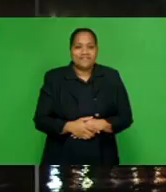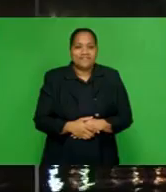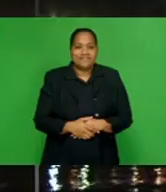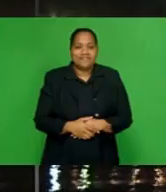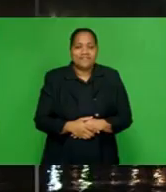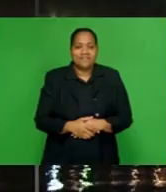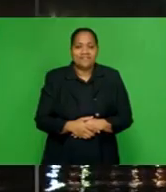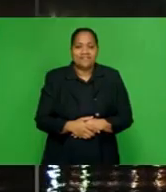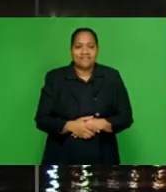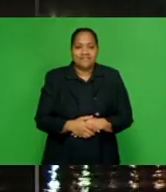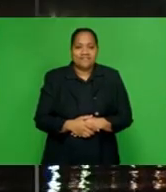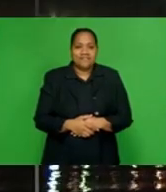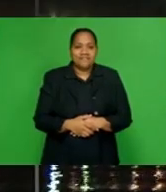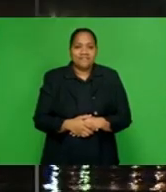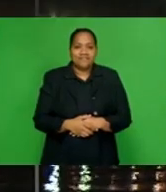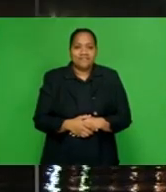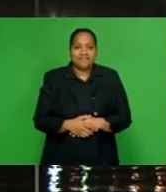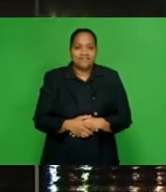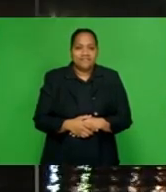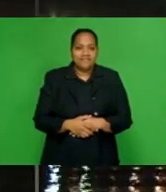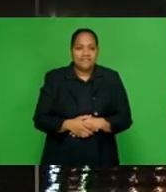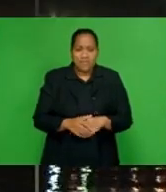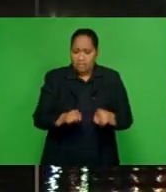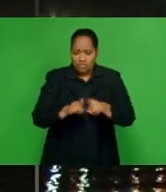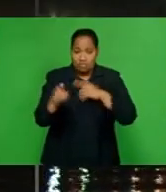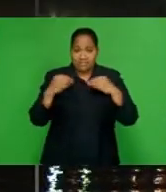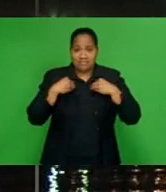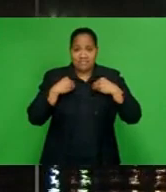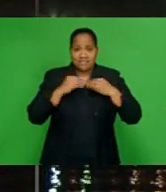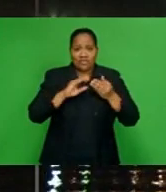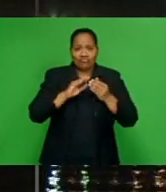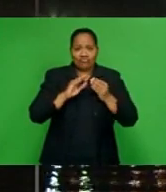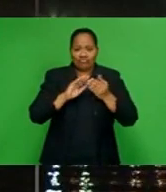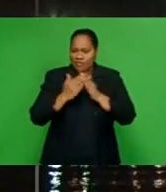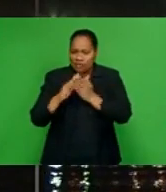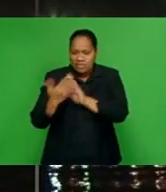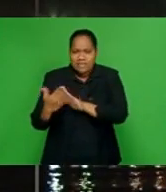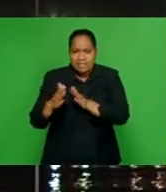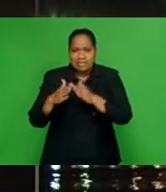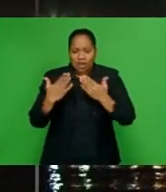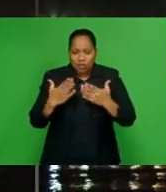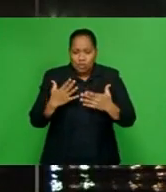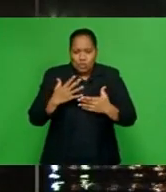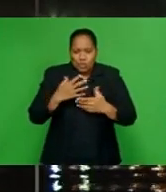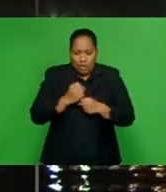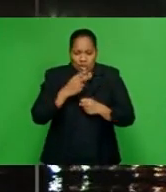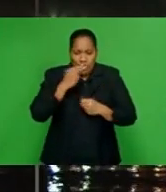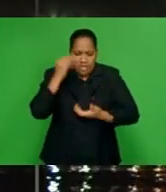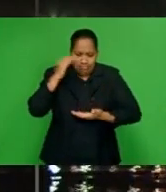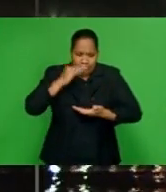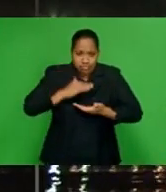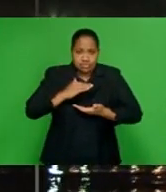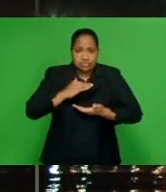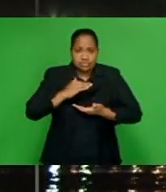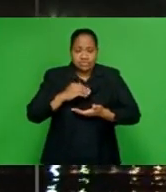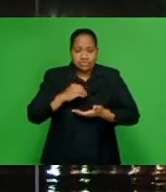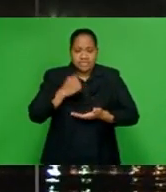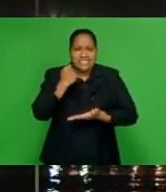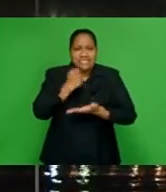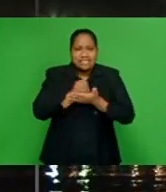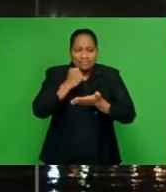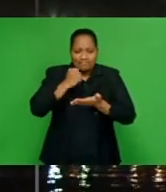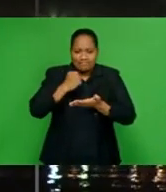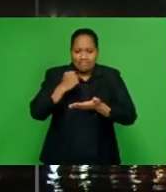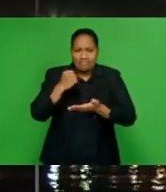A majority of the business community are still coming to terms with major reductions in stamp duty and taxes